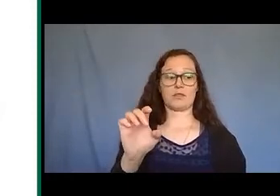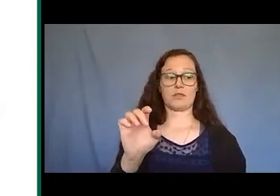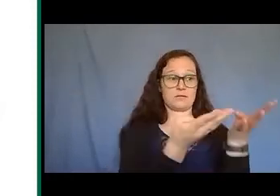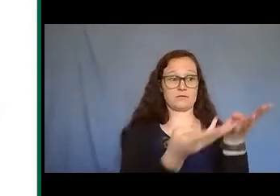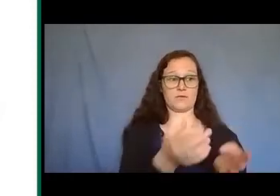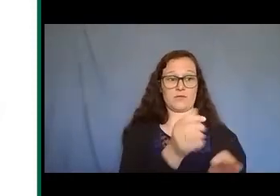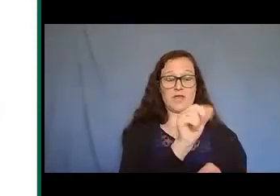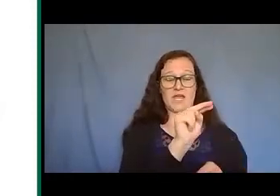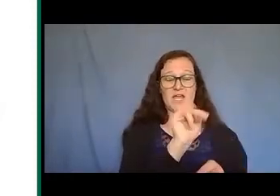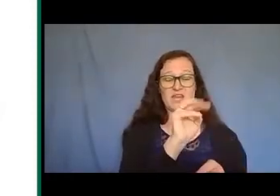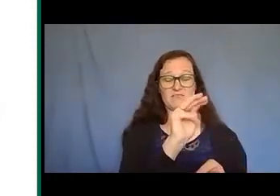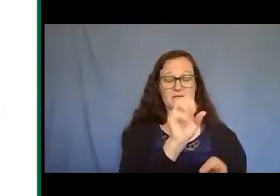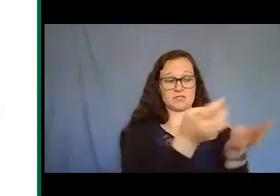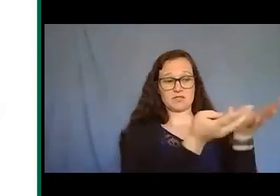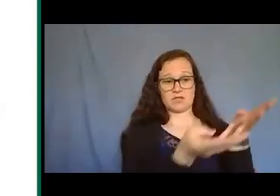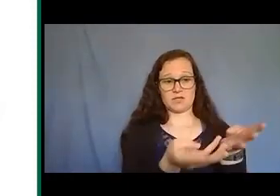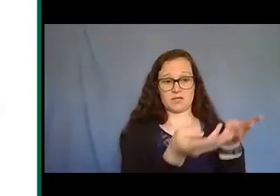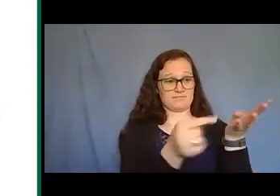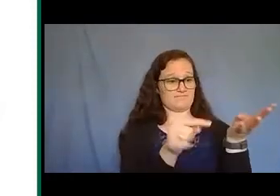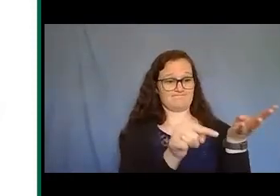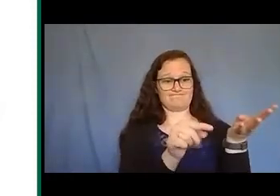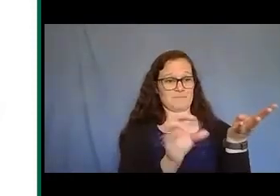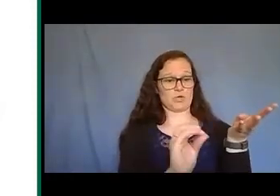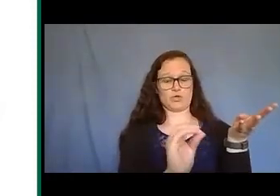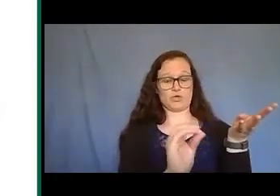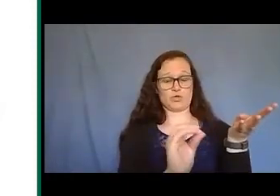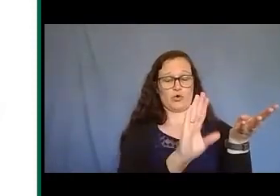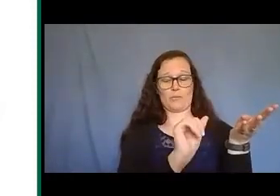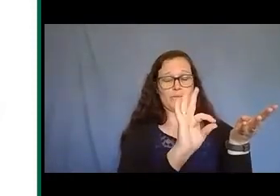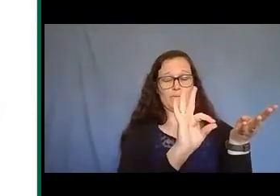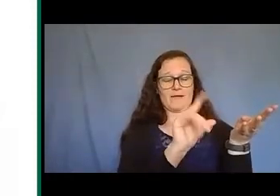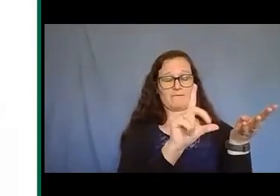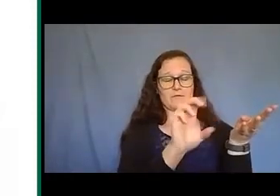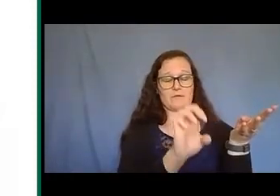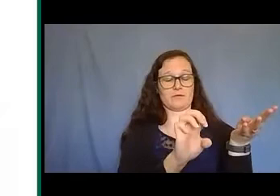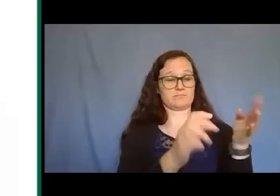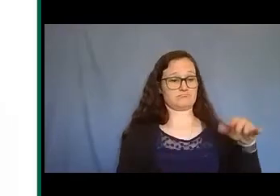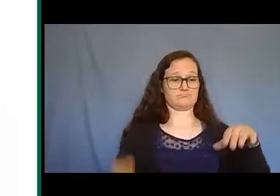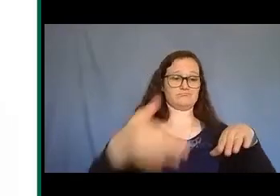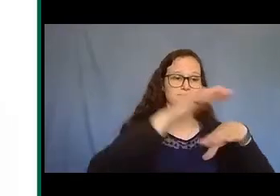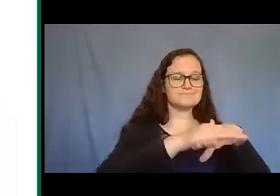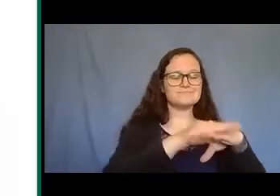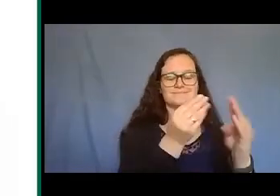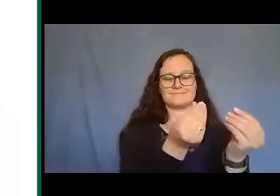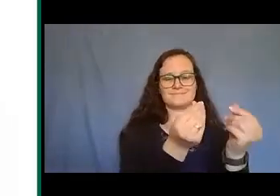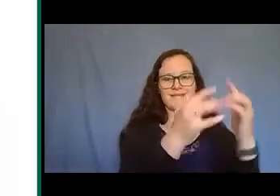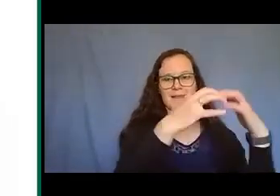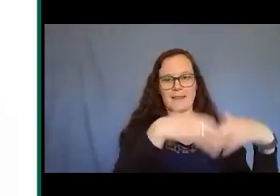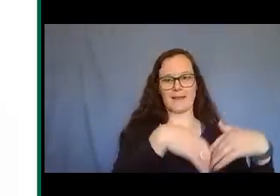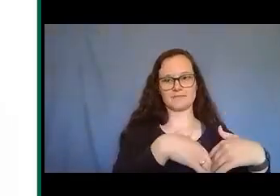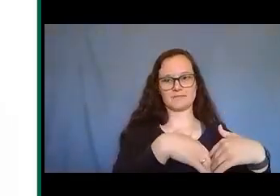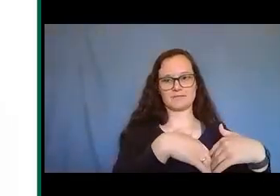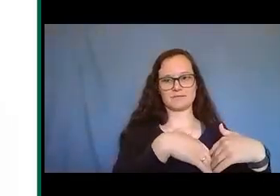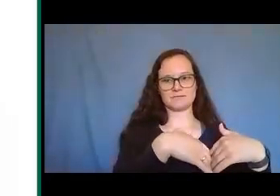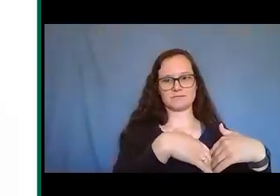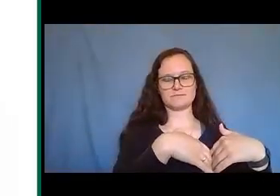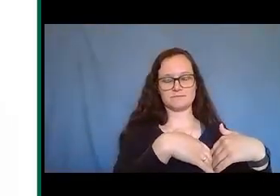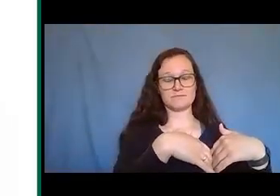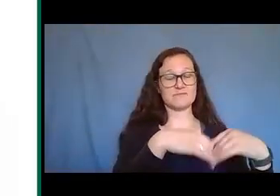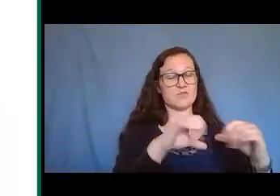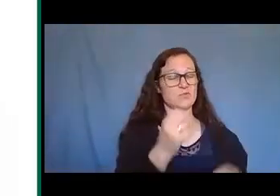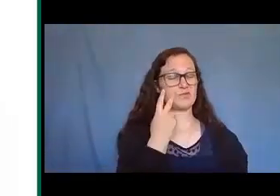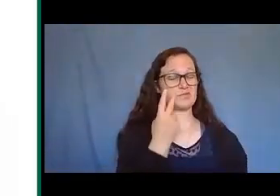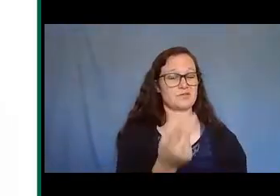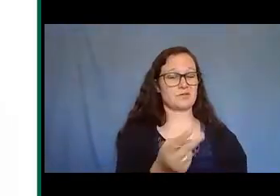input down. That baffle at that point had been covered in sediment and collapsed. And you can tell that also by